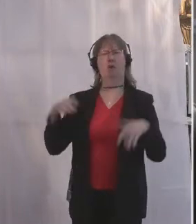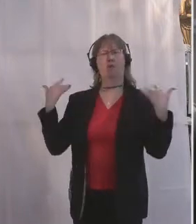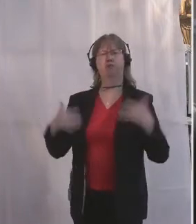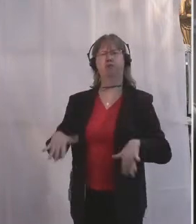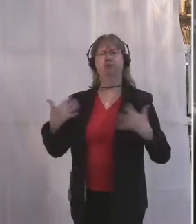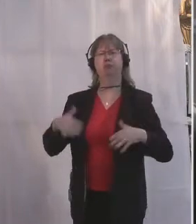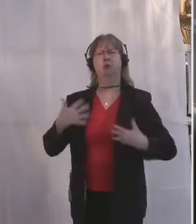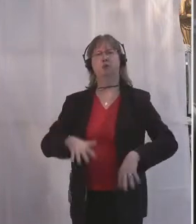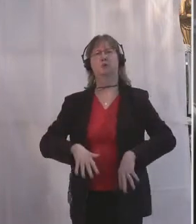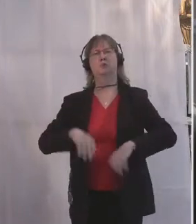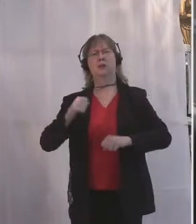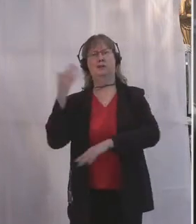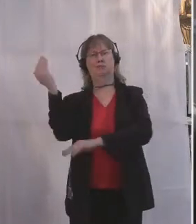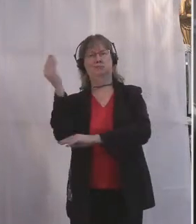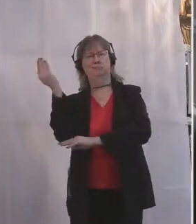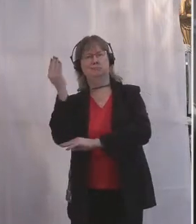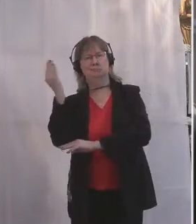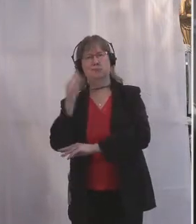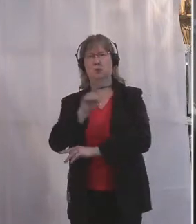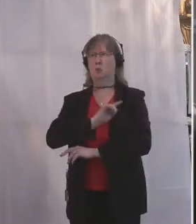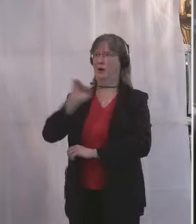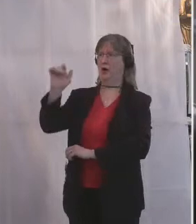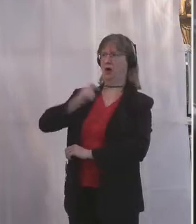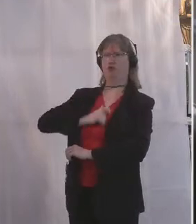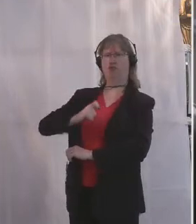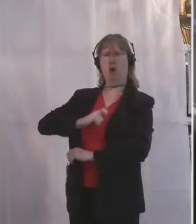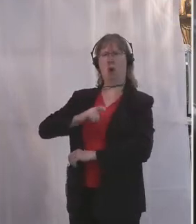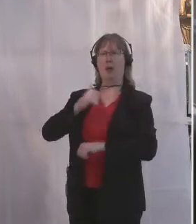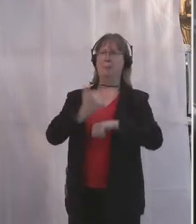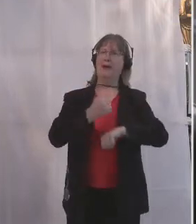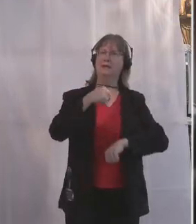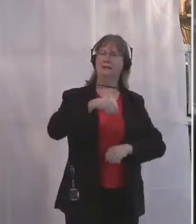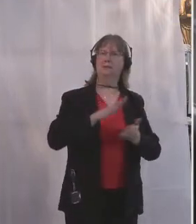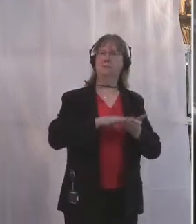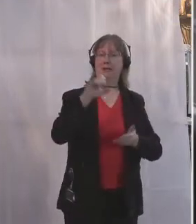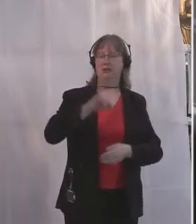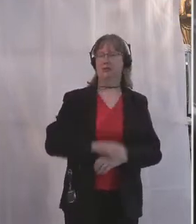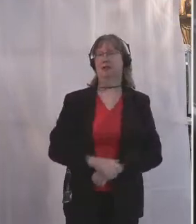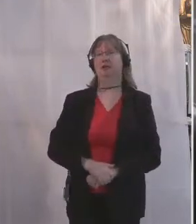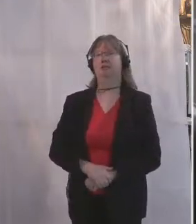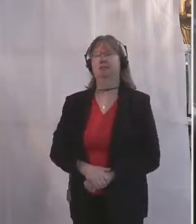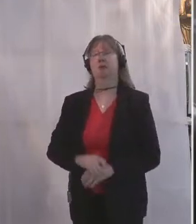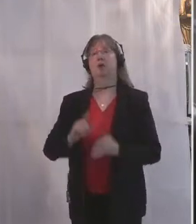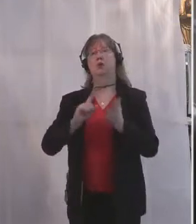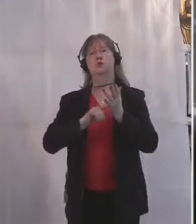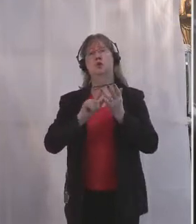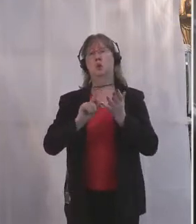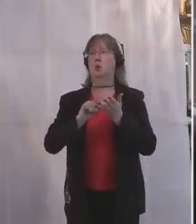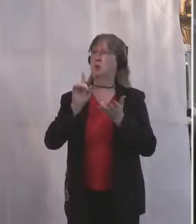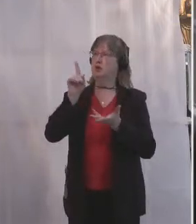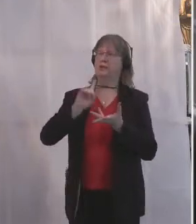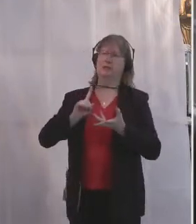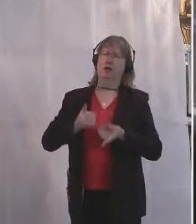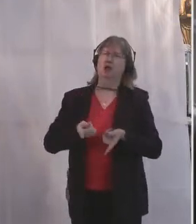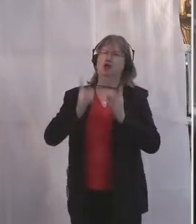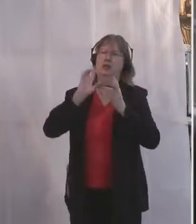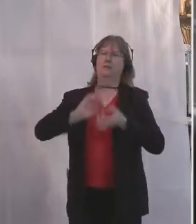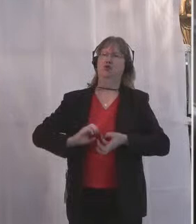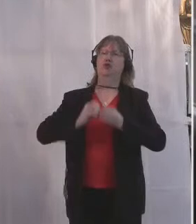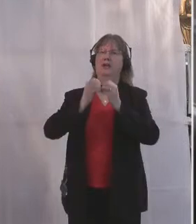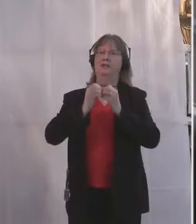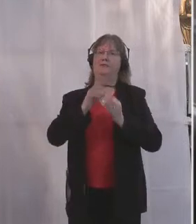kick the event off today because of her role in Manchester. So Lou is the Chief Creative Officer for